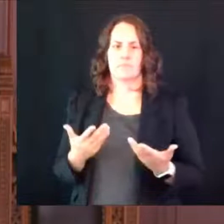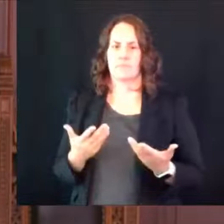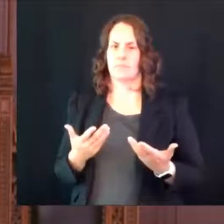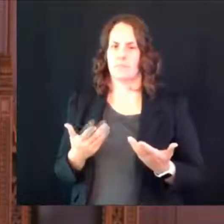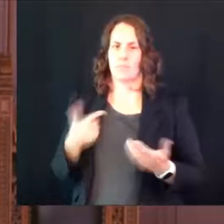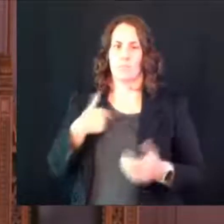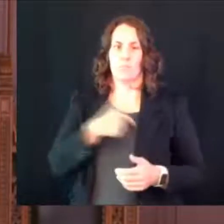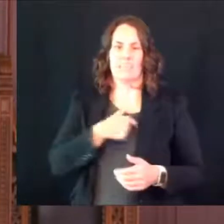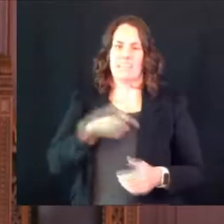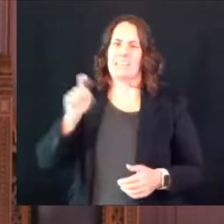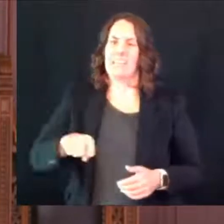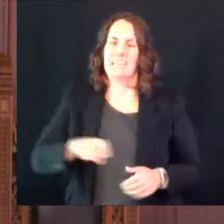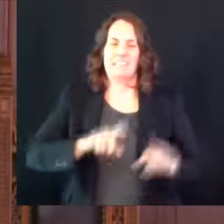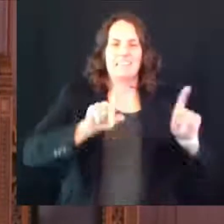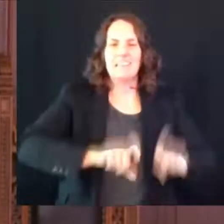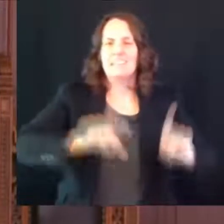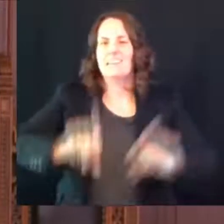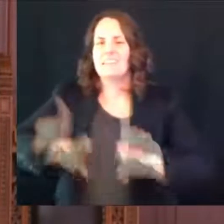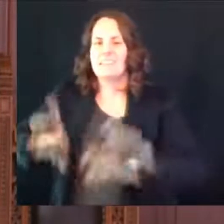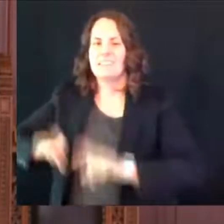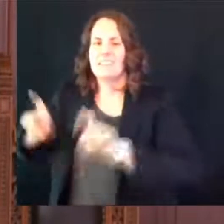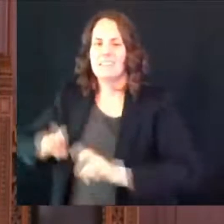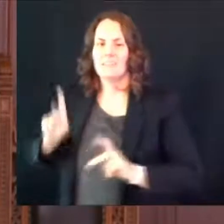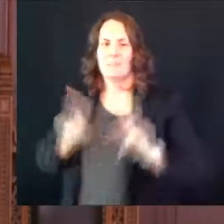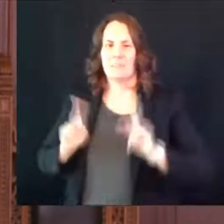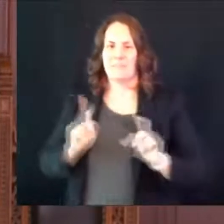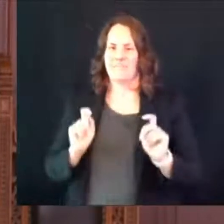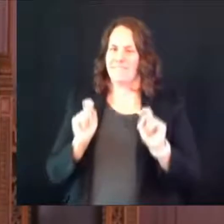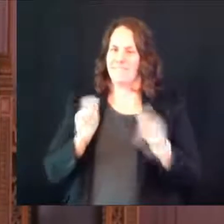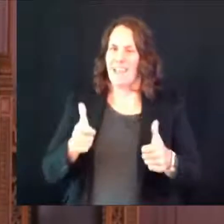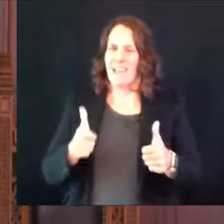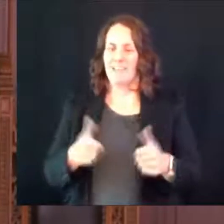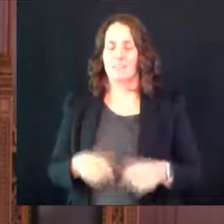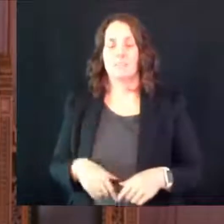isolation drives those numbers down very quickly.